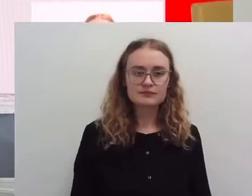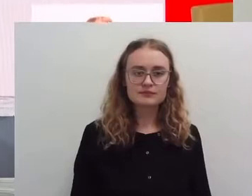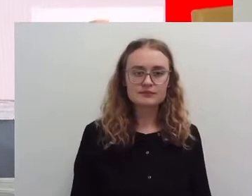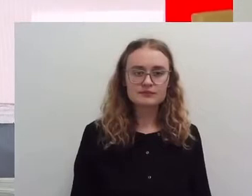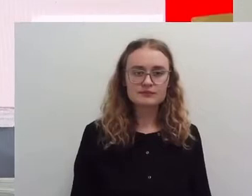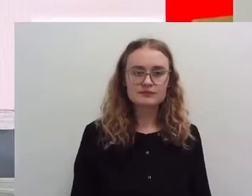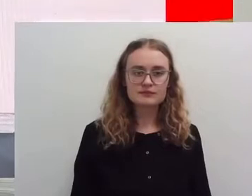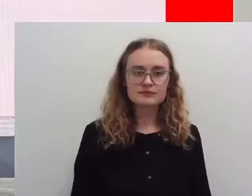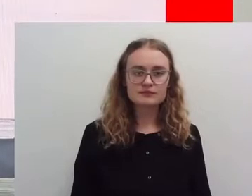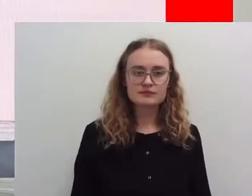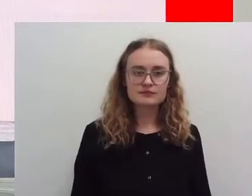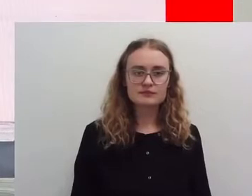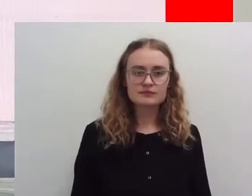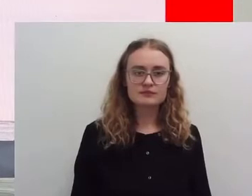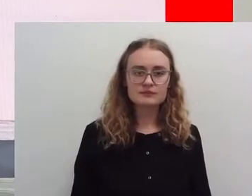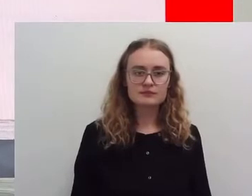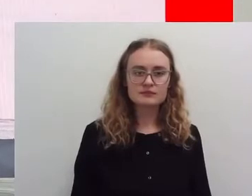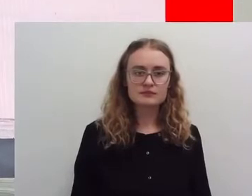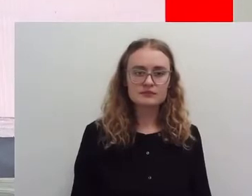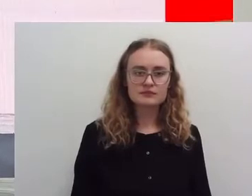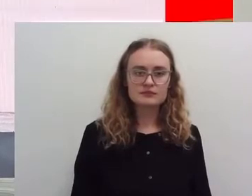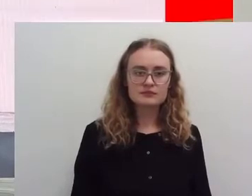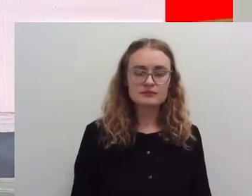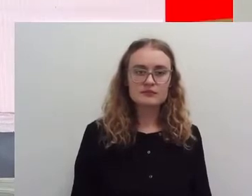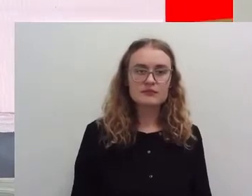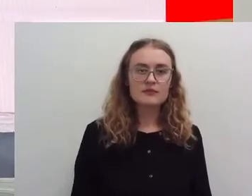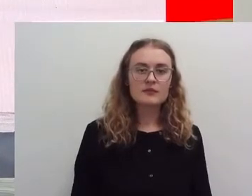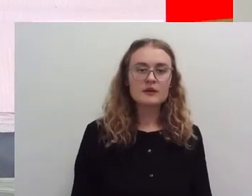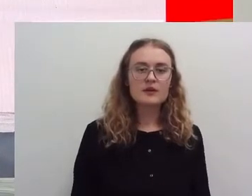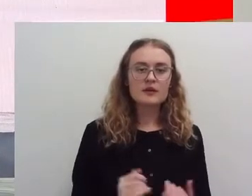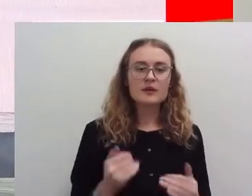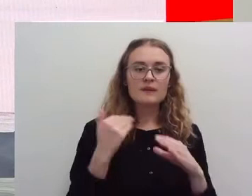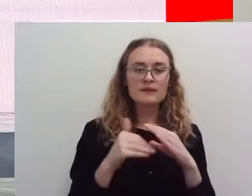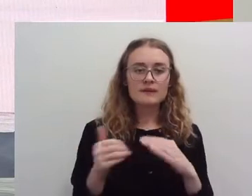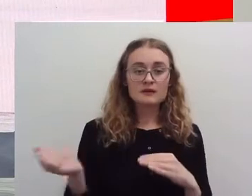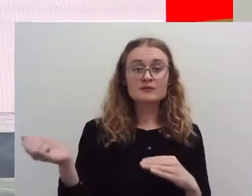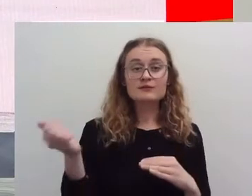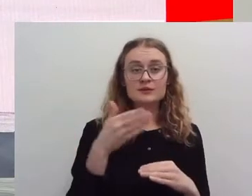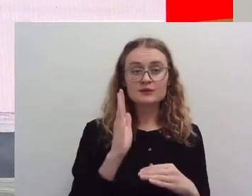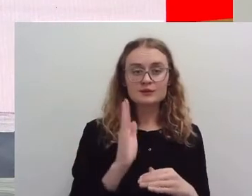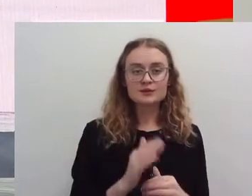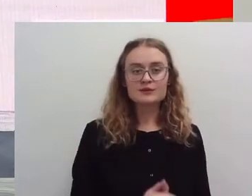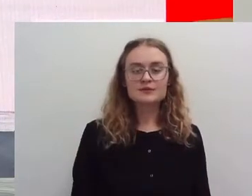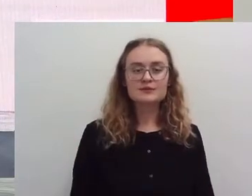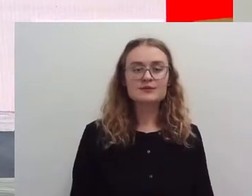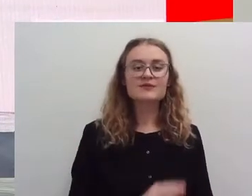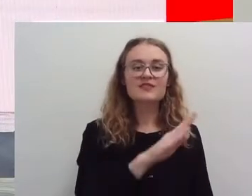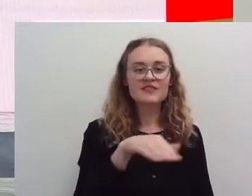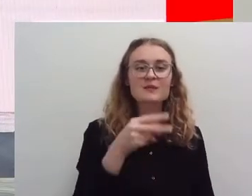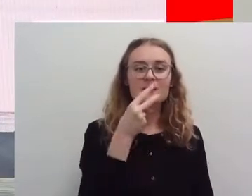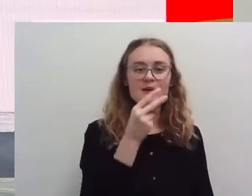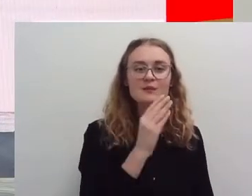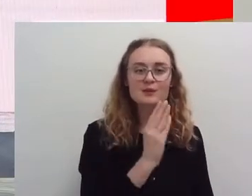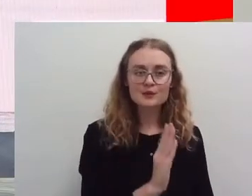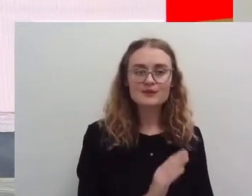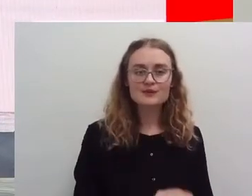with amazing children, inspiring children, which has been conducted by the NGO Nandre. And Nandre is an NGO